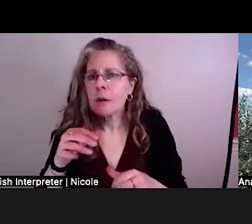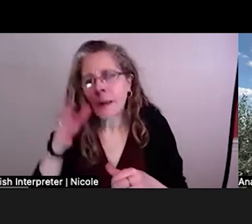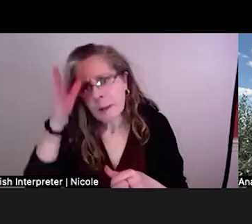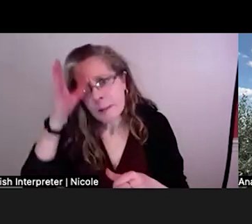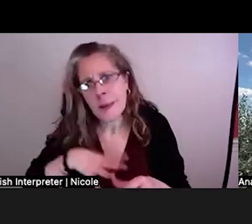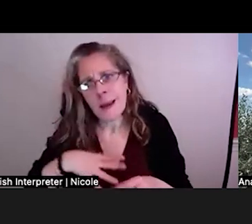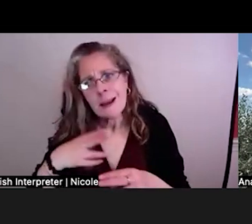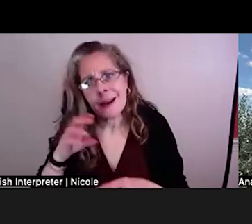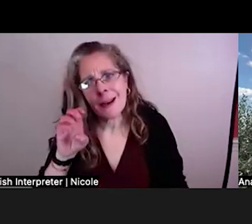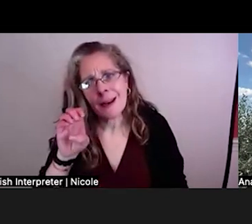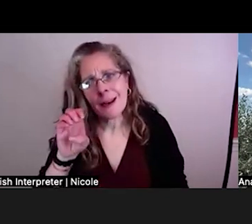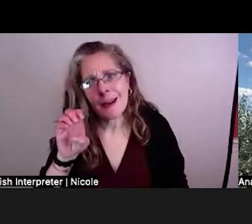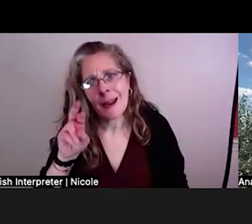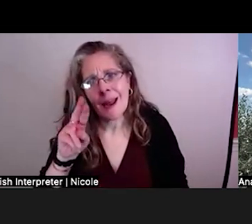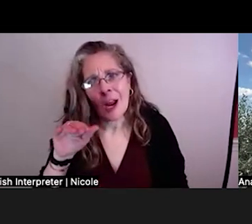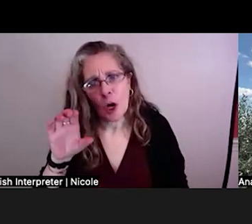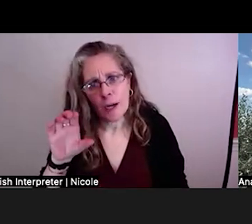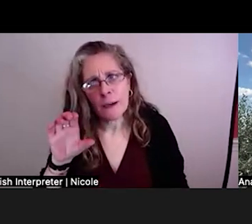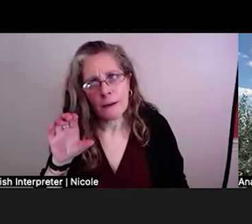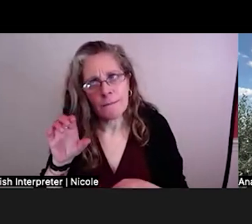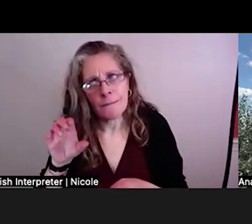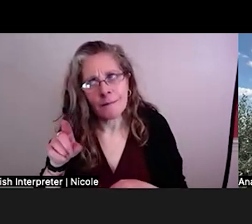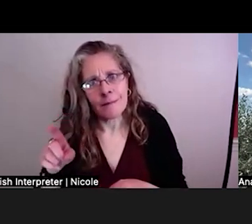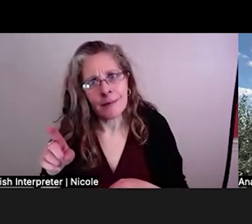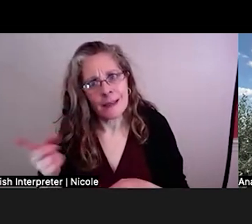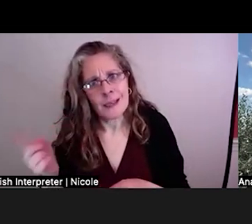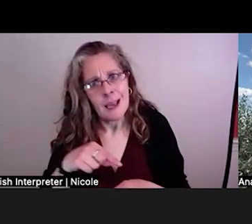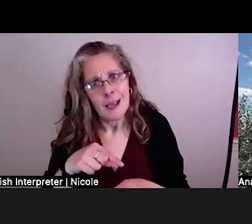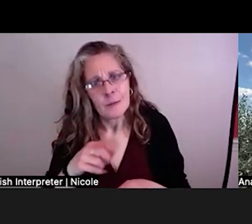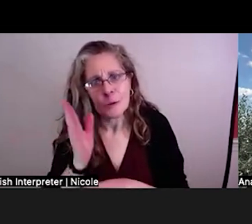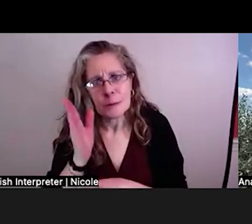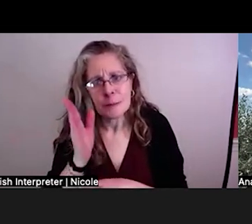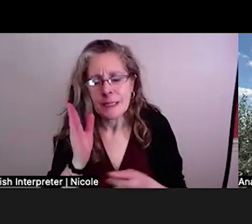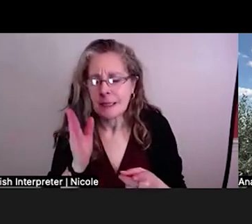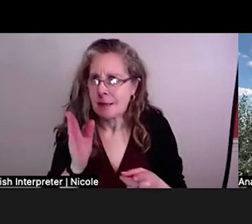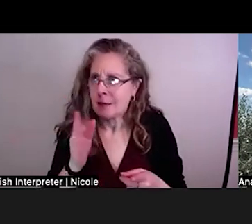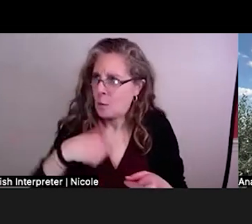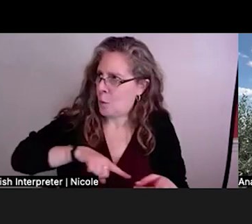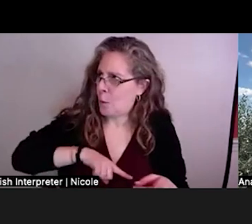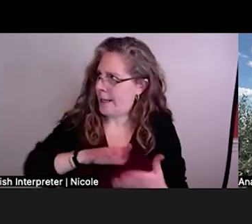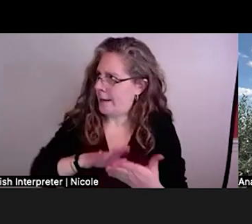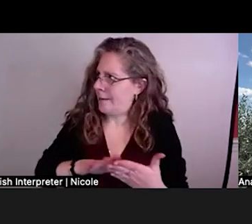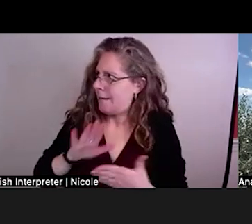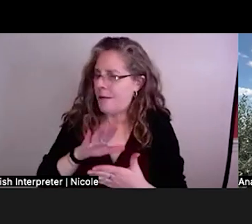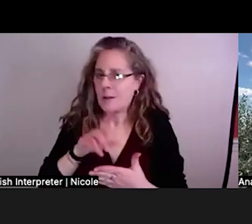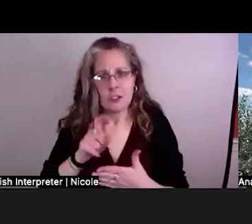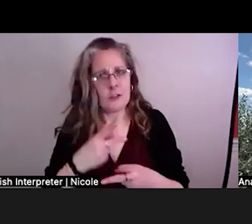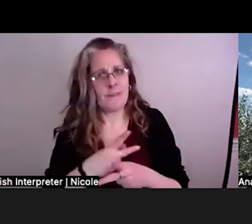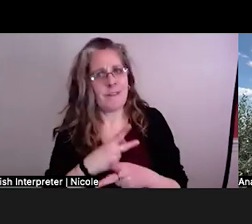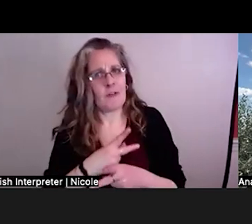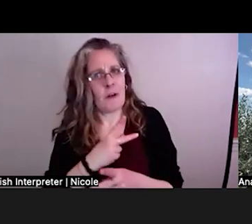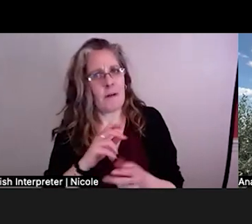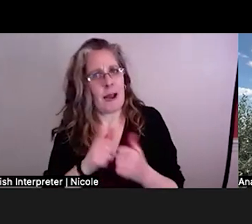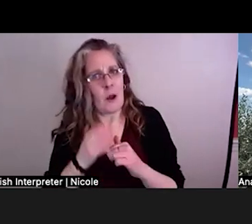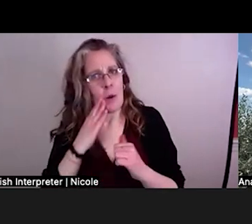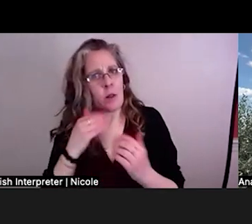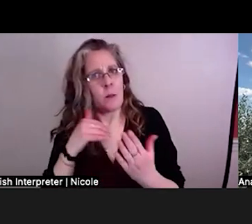So I think we as a college, we as a university, also need to figure out how we're going to deal with